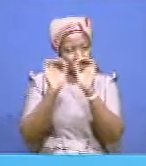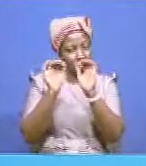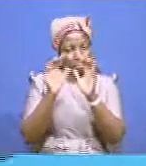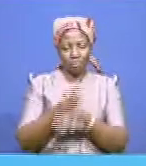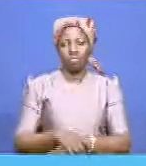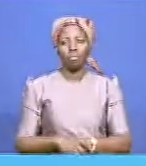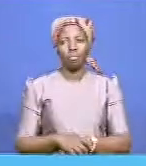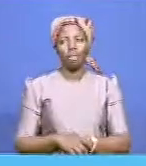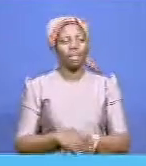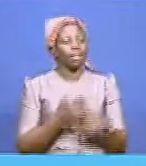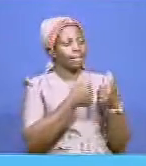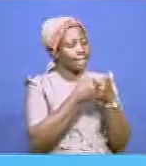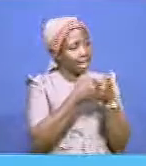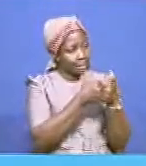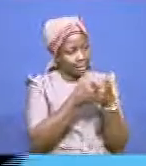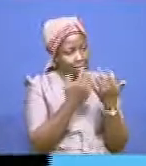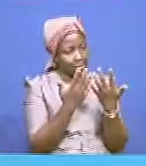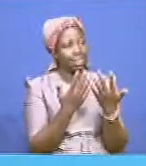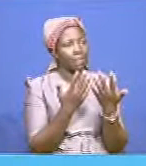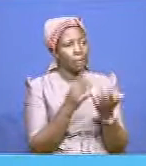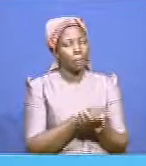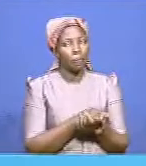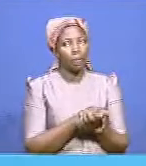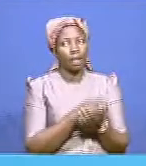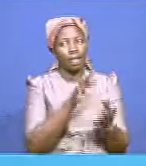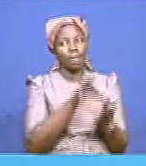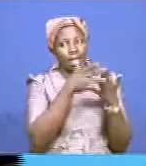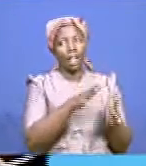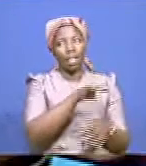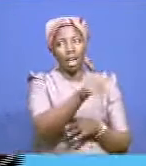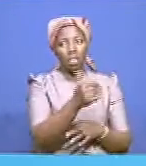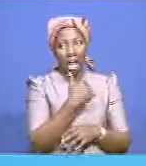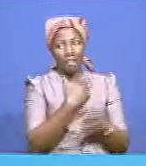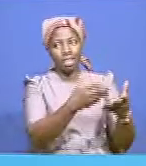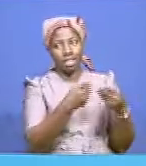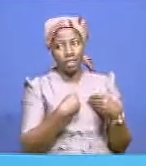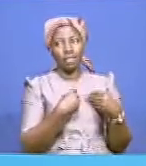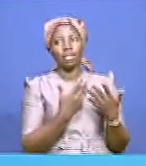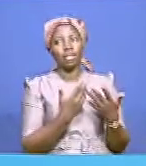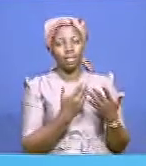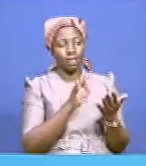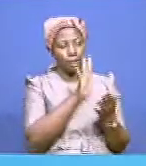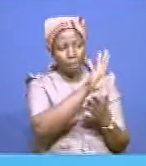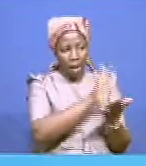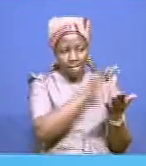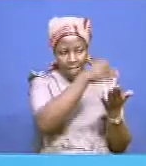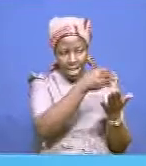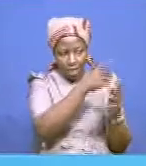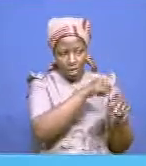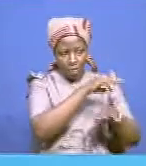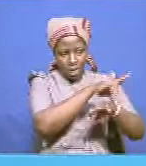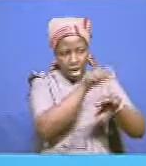of course, challenges are definitely there, especially now that the counties have not received their share of revenue from